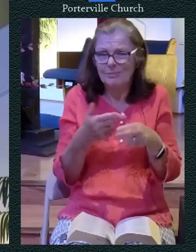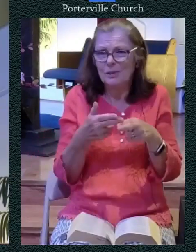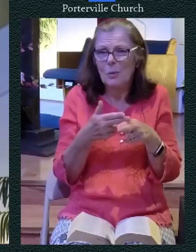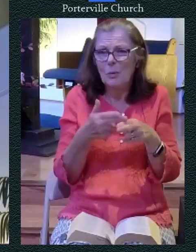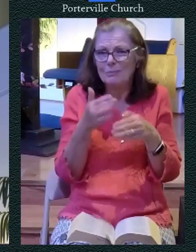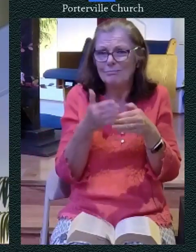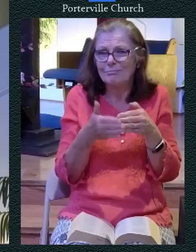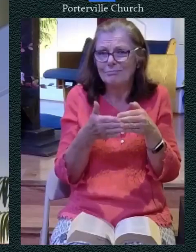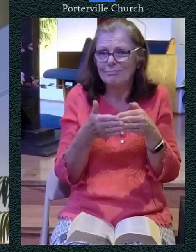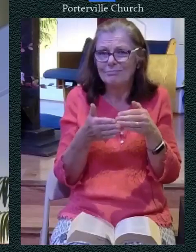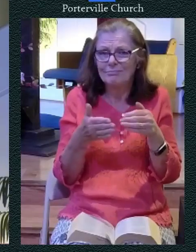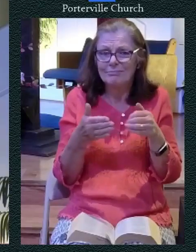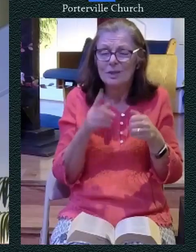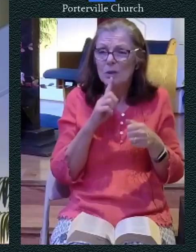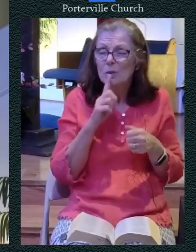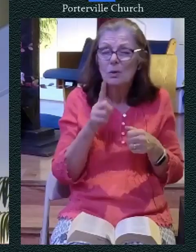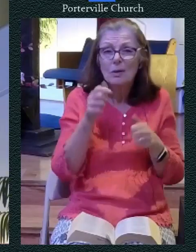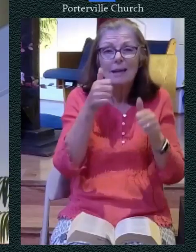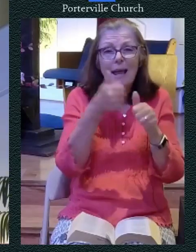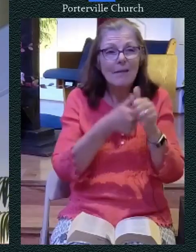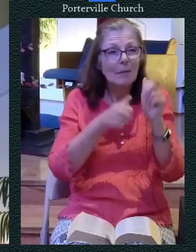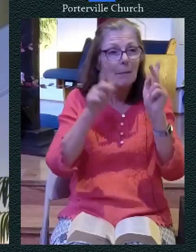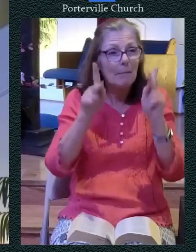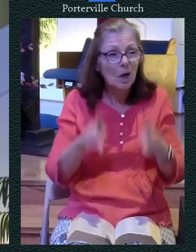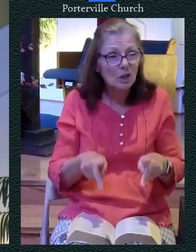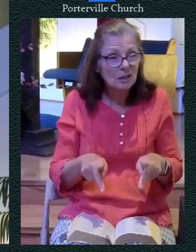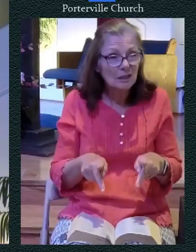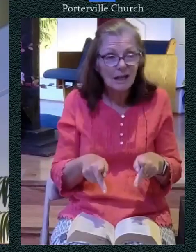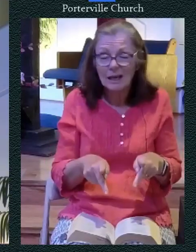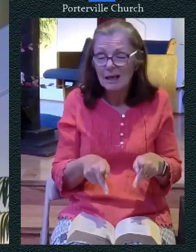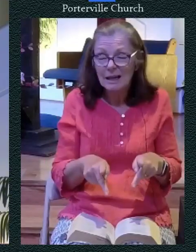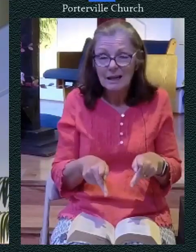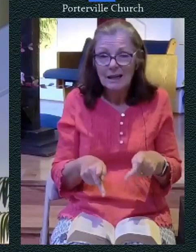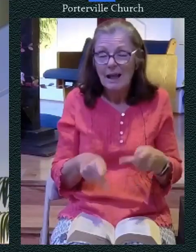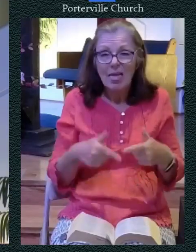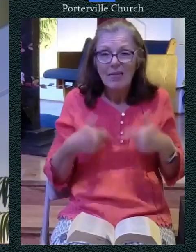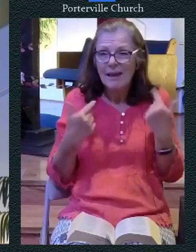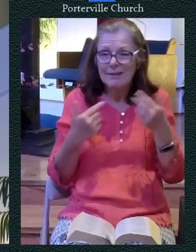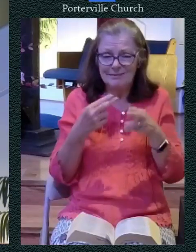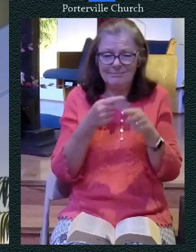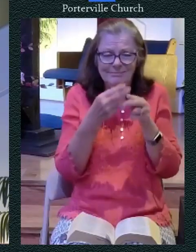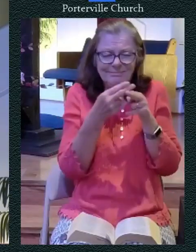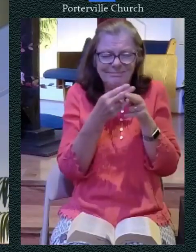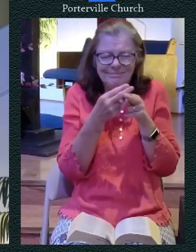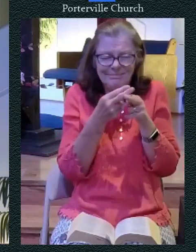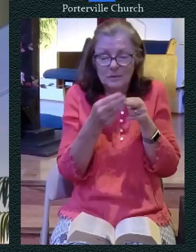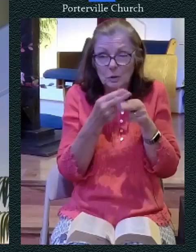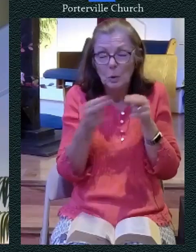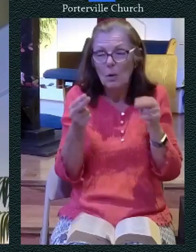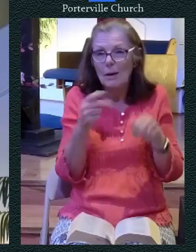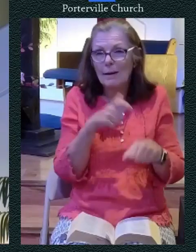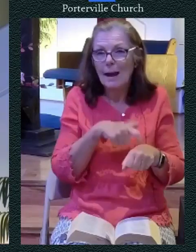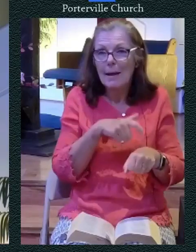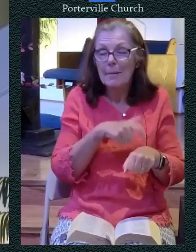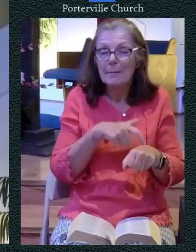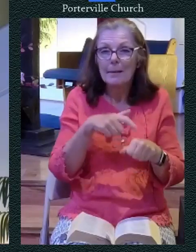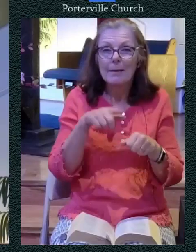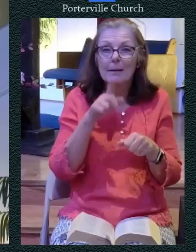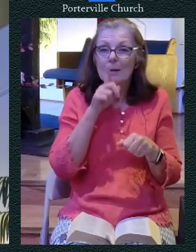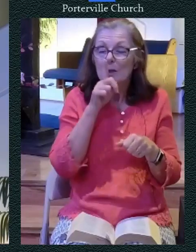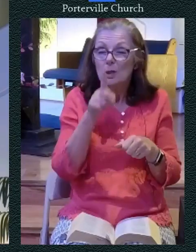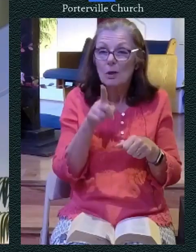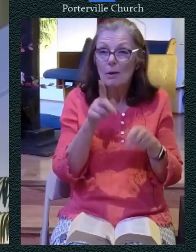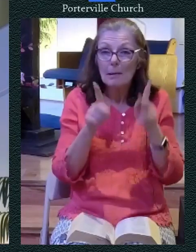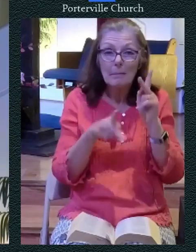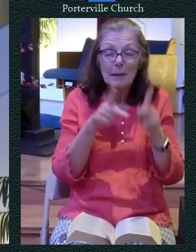Surely every man at his best is a mere breath. Surely every man walks about as a phantom.